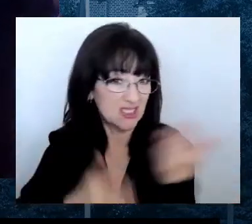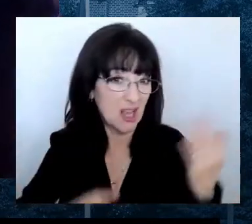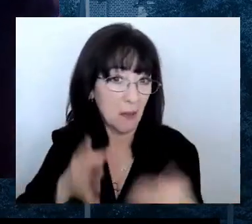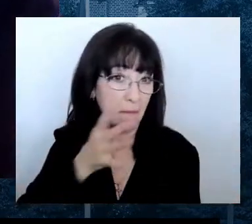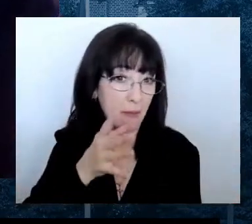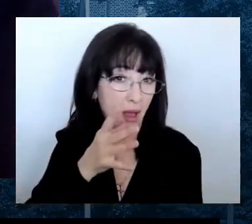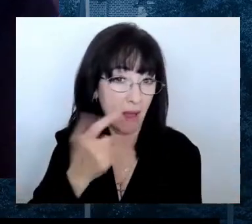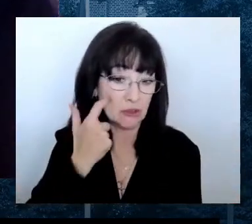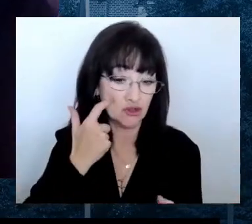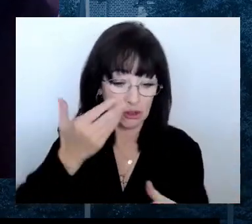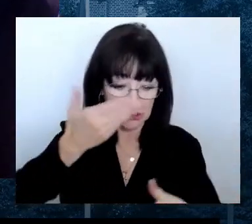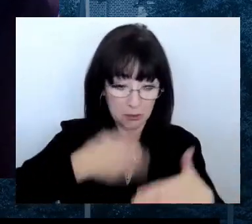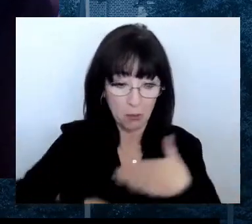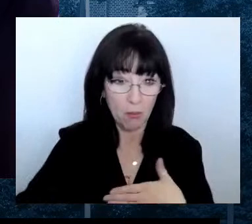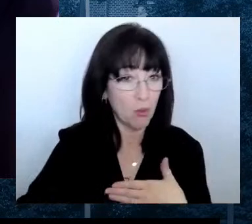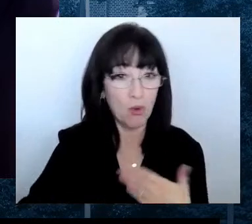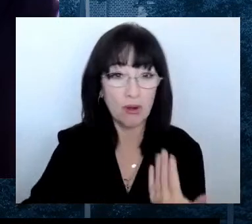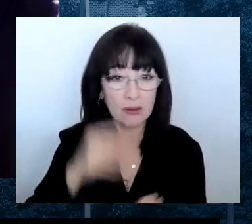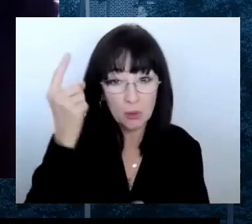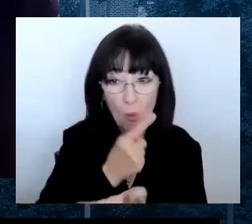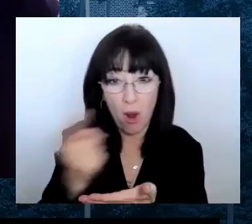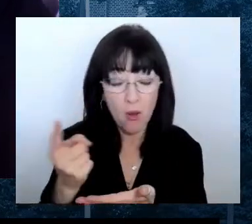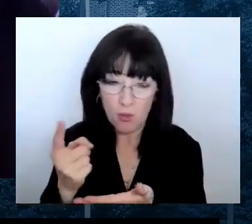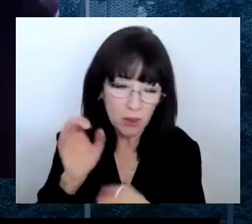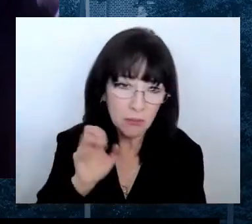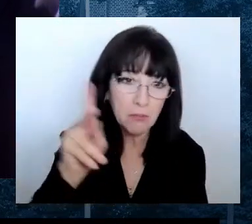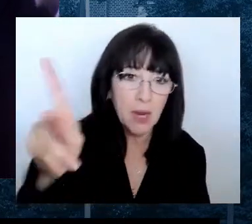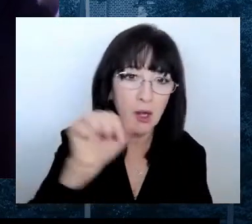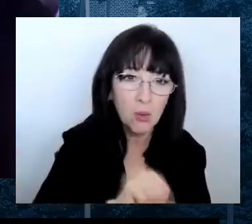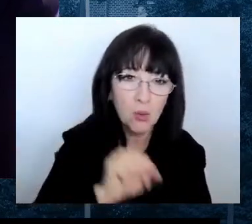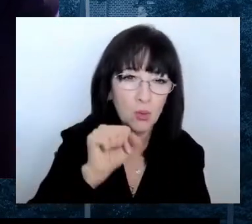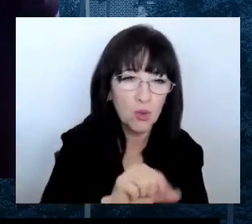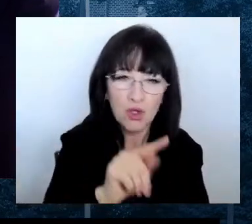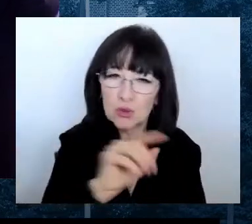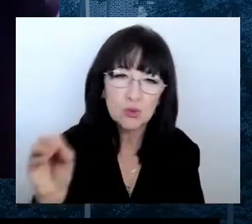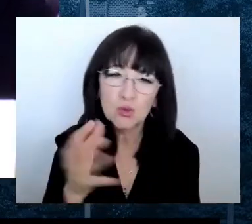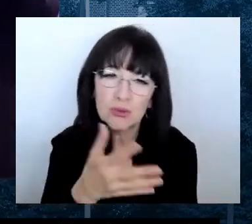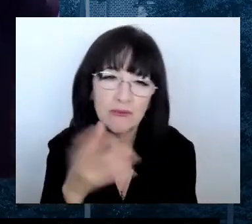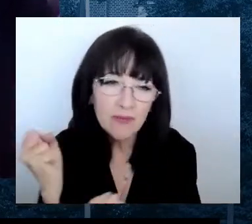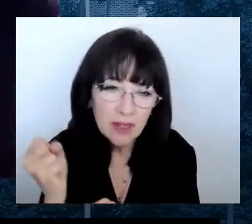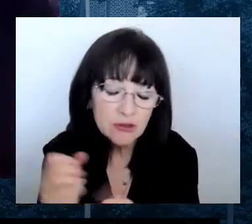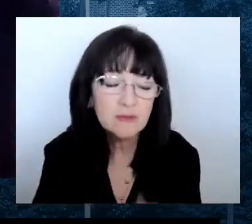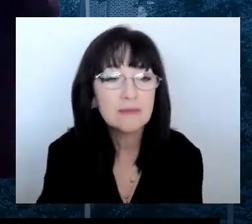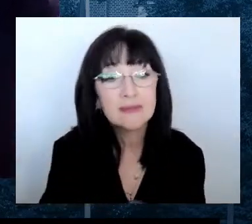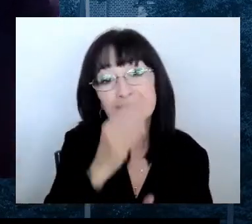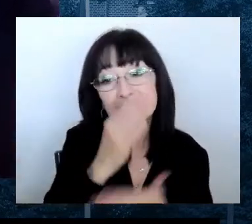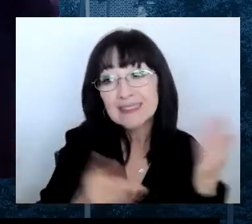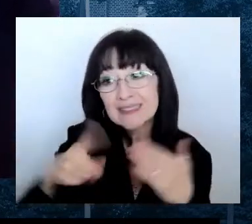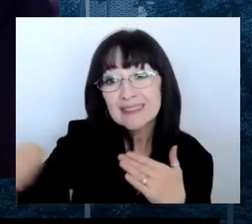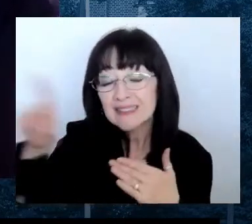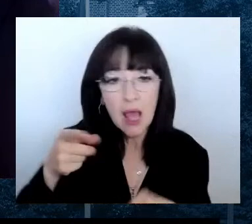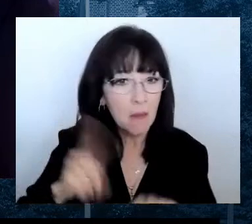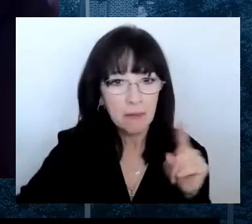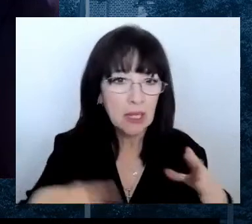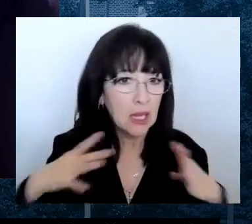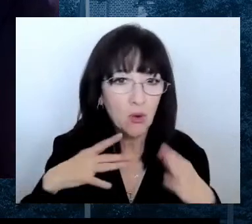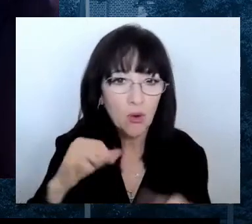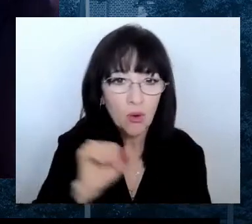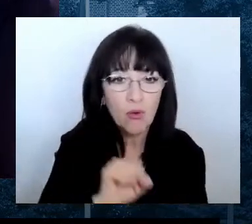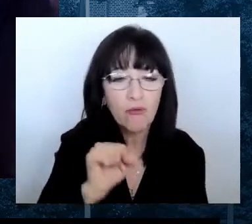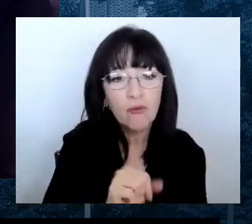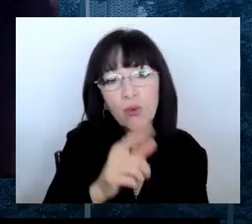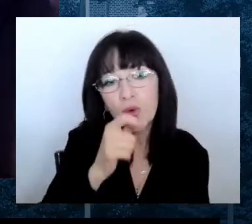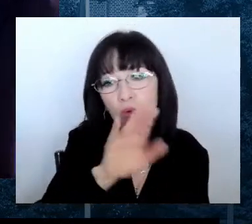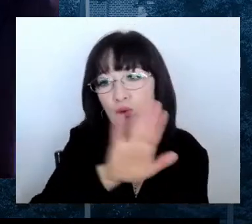Stories of parents fundraising online to make up for lost wages after their child was diagnosed with cancer. Stories of patients who had to